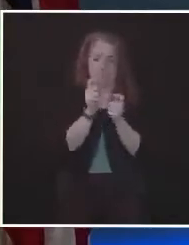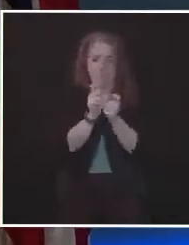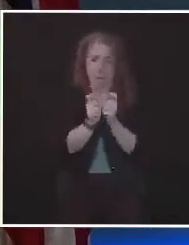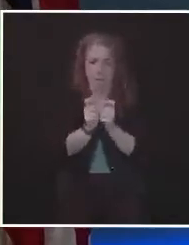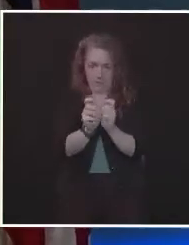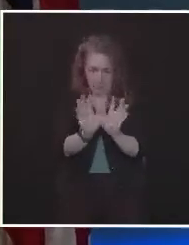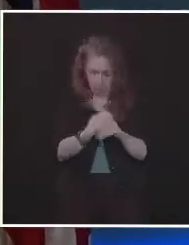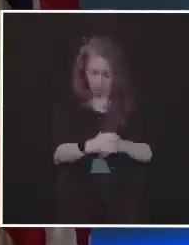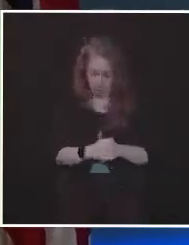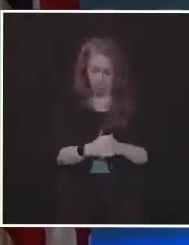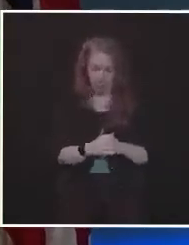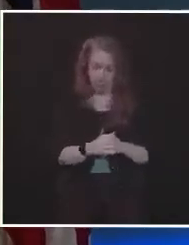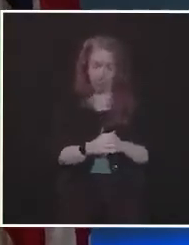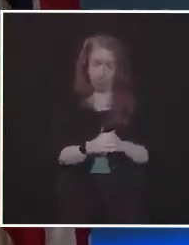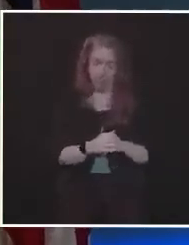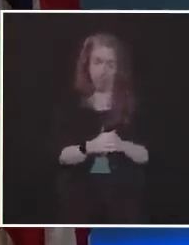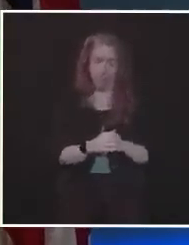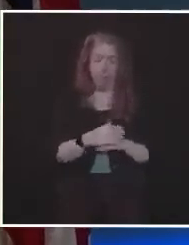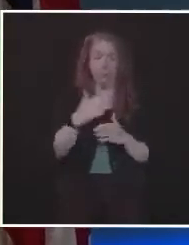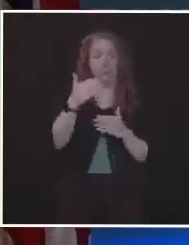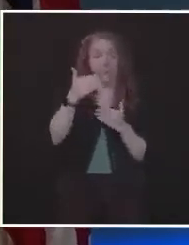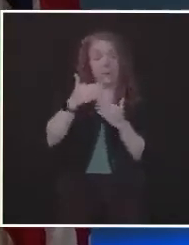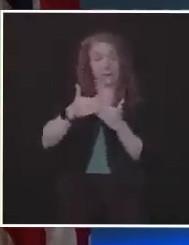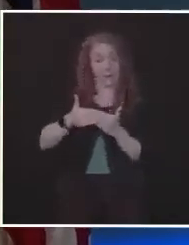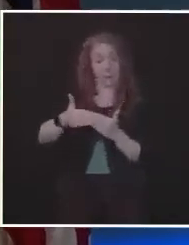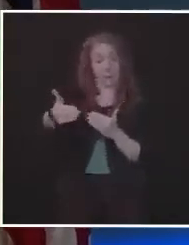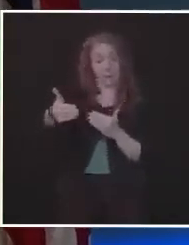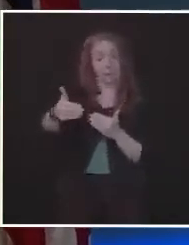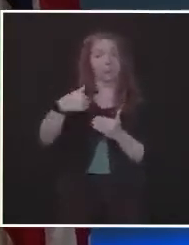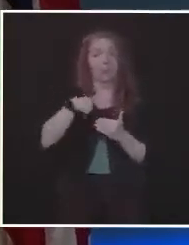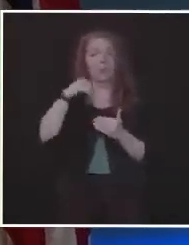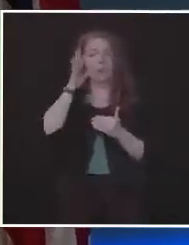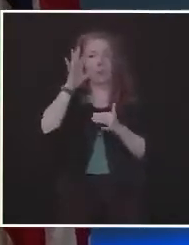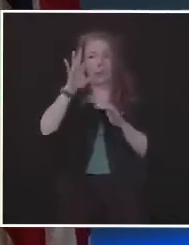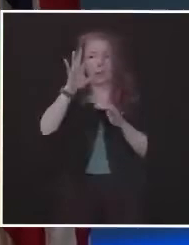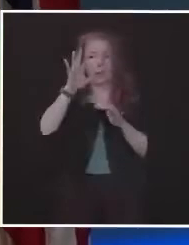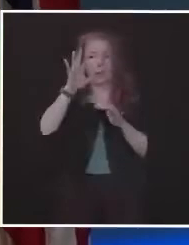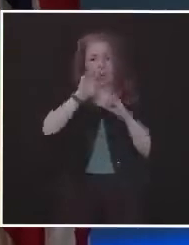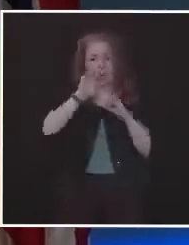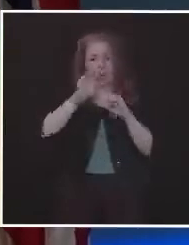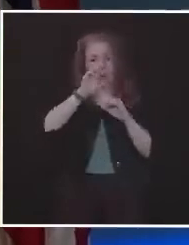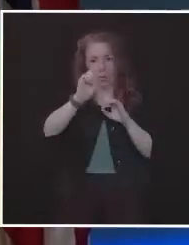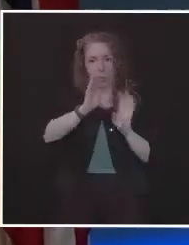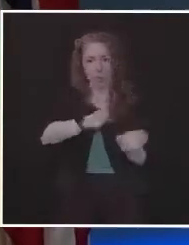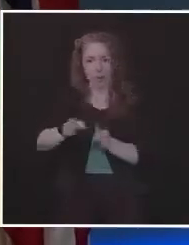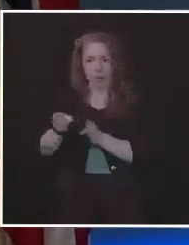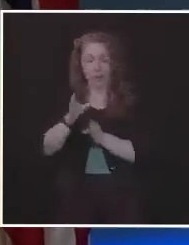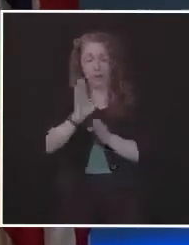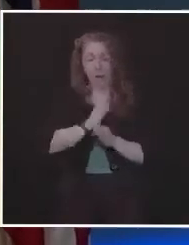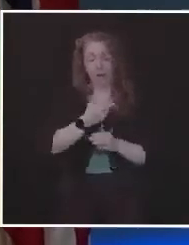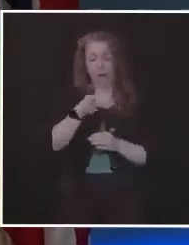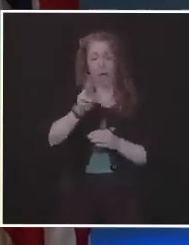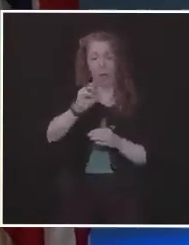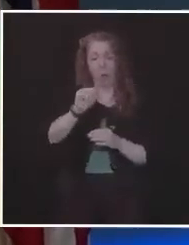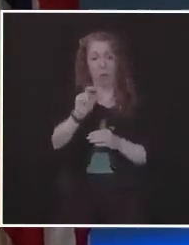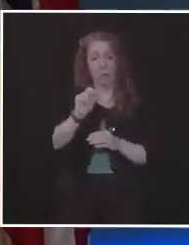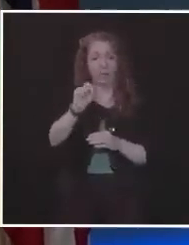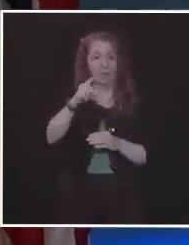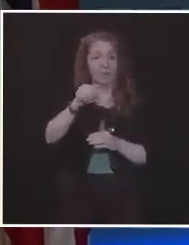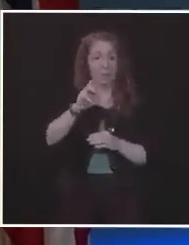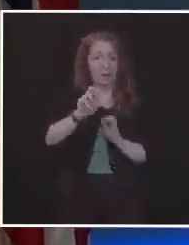Going forward, we will reorganize the agency's human spaceflight programs into